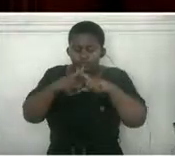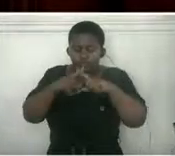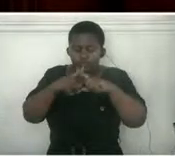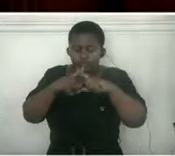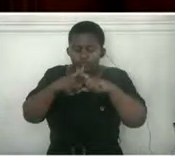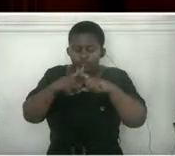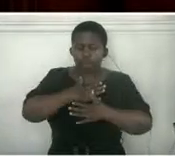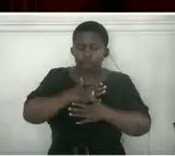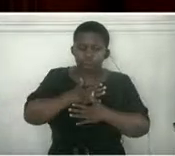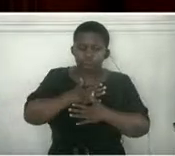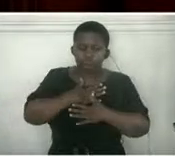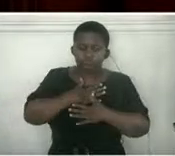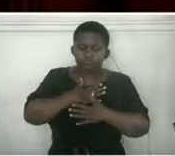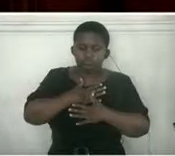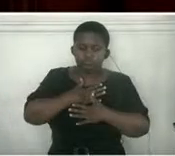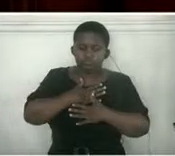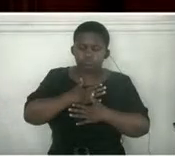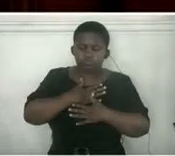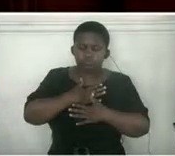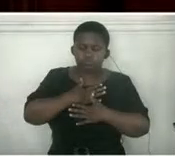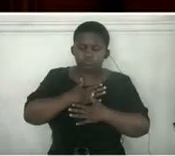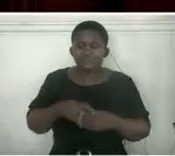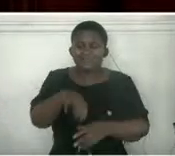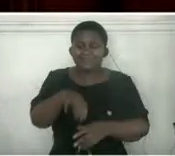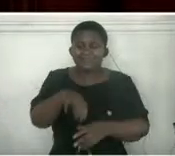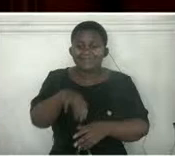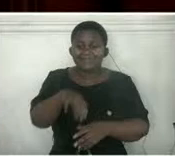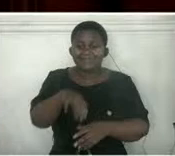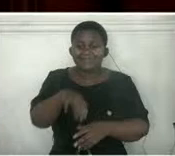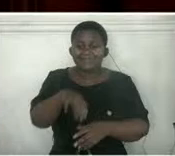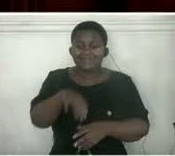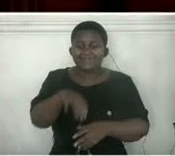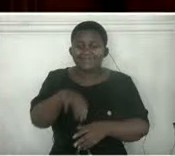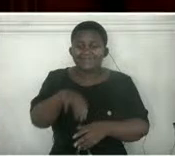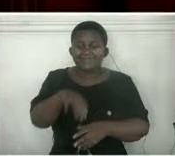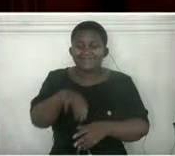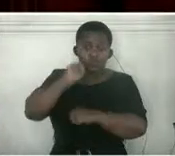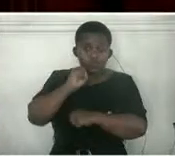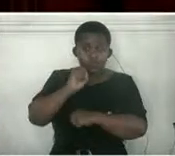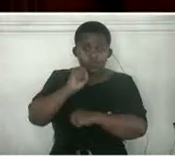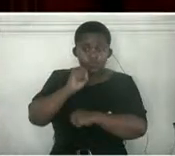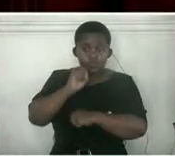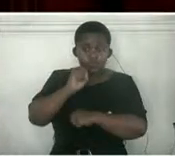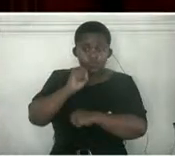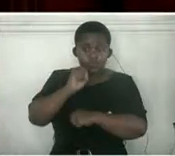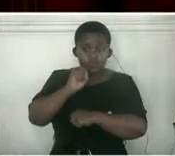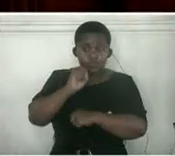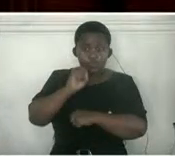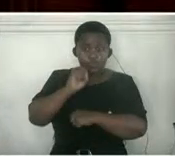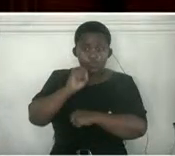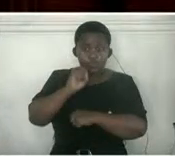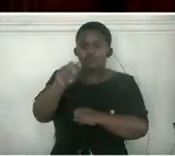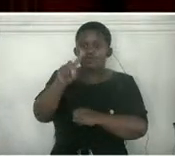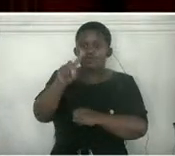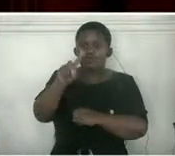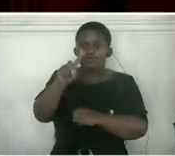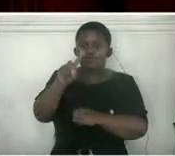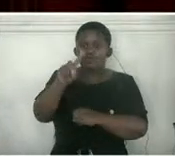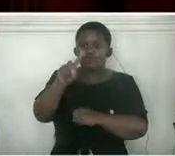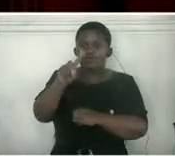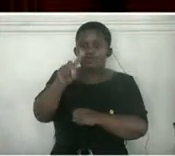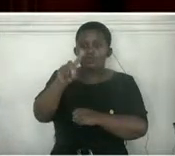to our 32-year-old Ndwedwe born scientist at the University